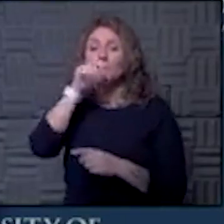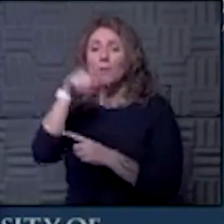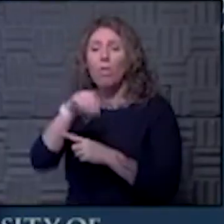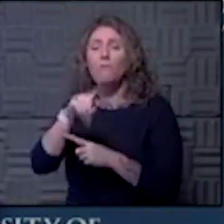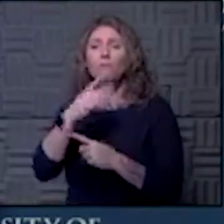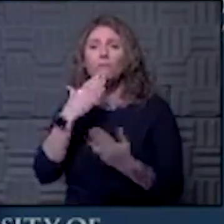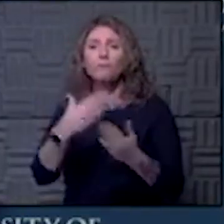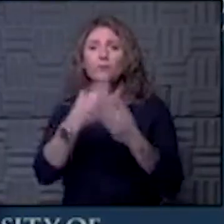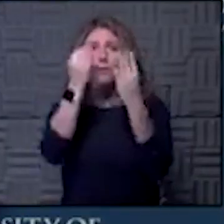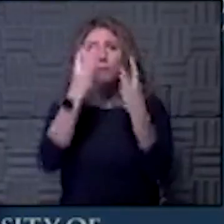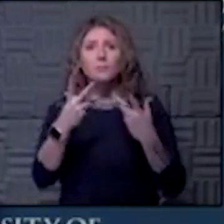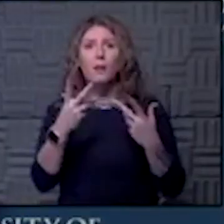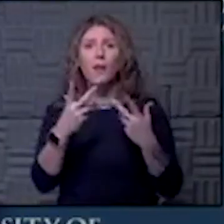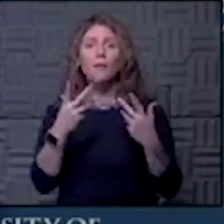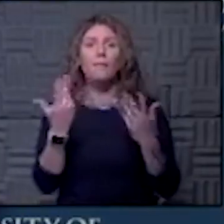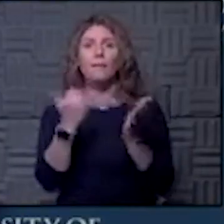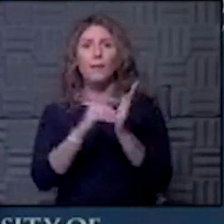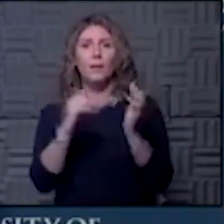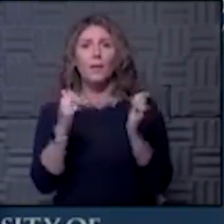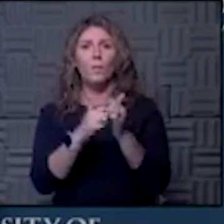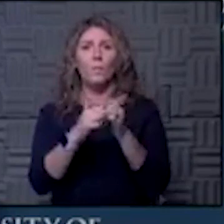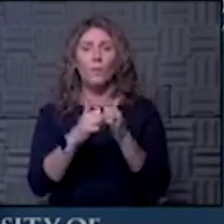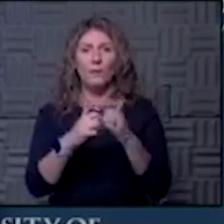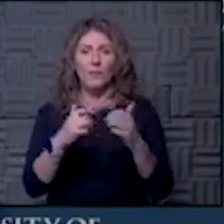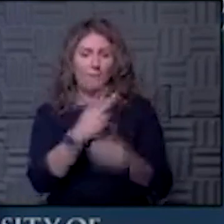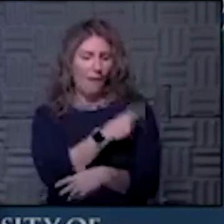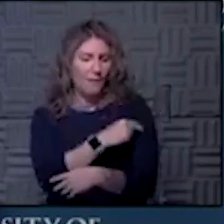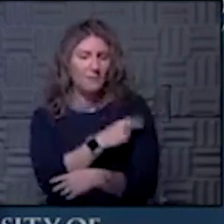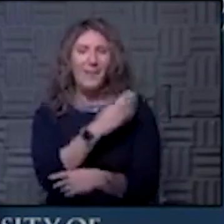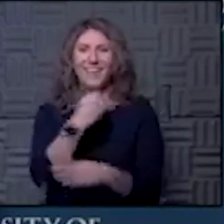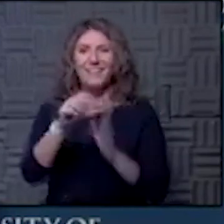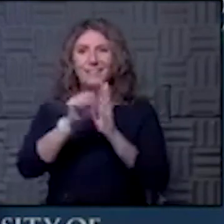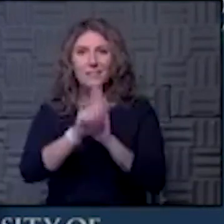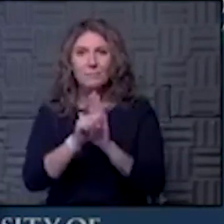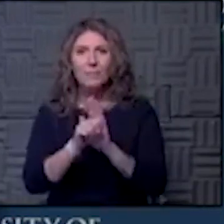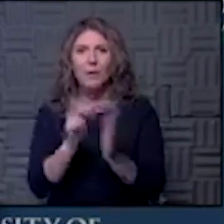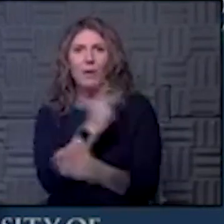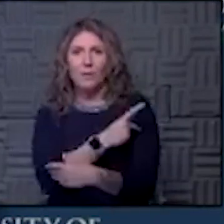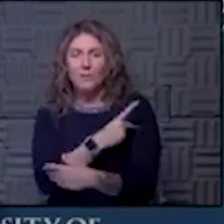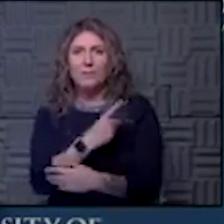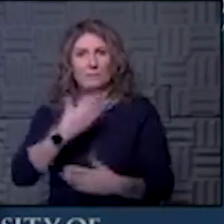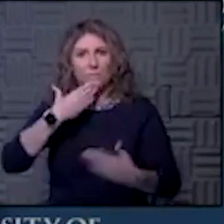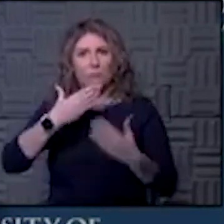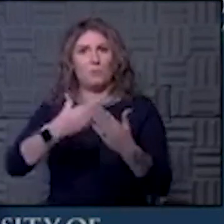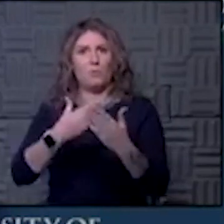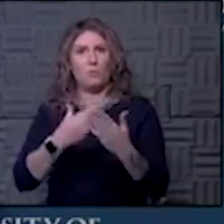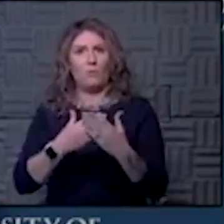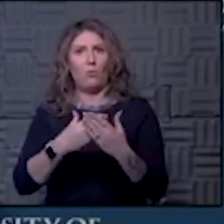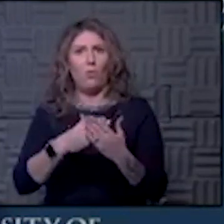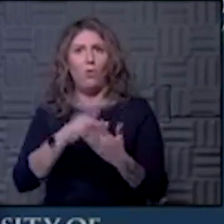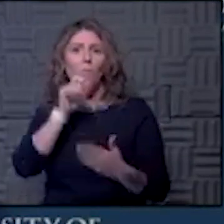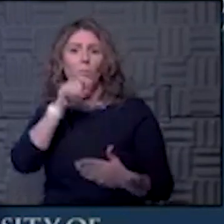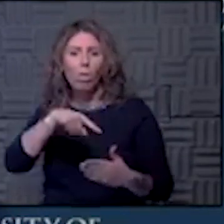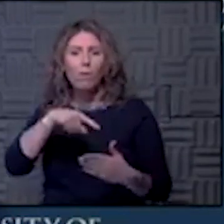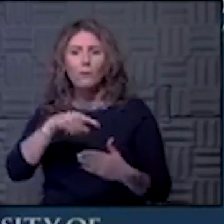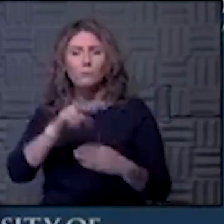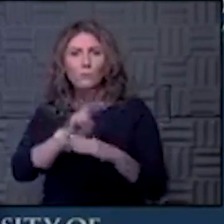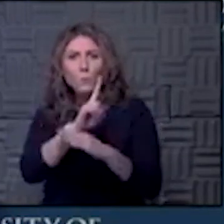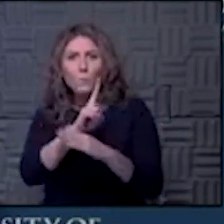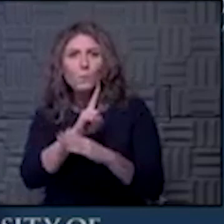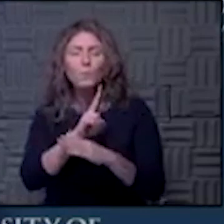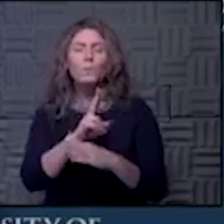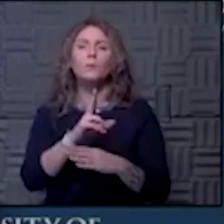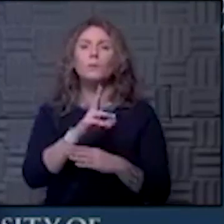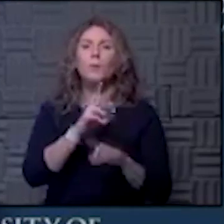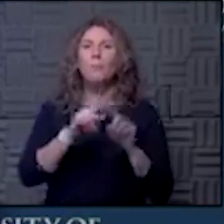data, again, in symptomatic and hospitalized patients, that saliva is a good specimen source. That's not really where the testing